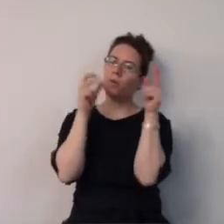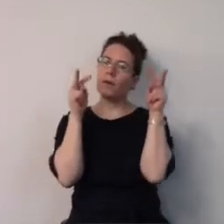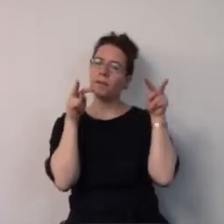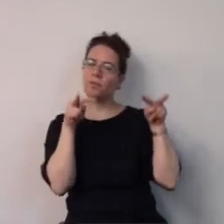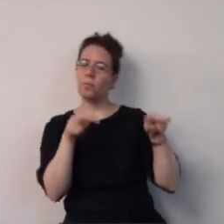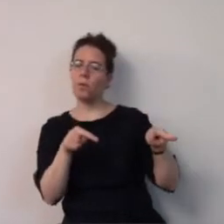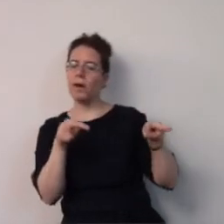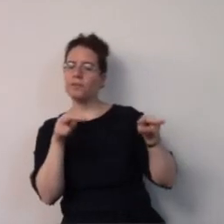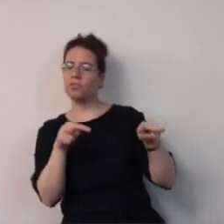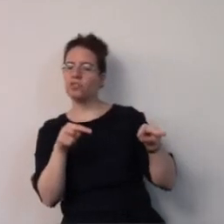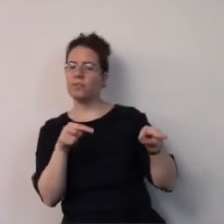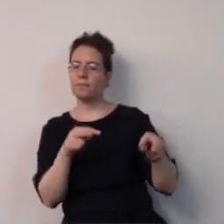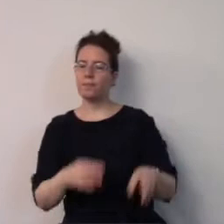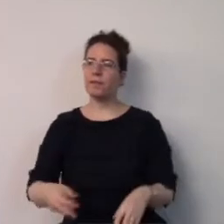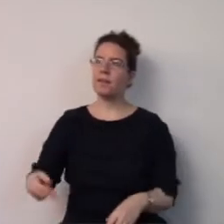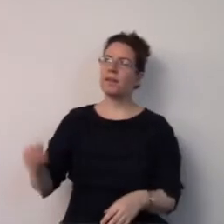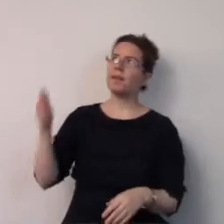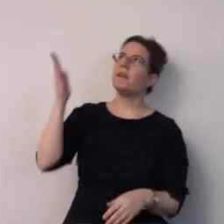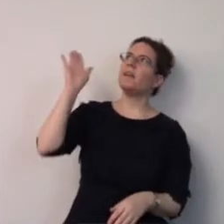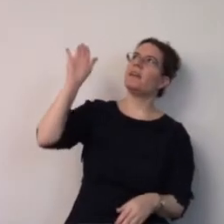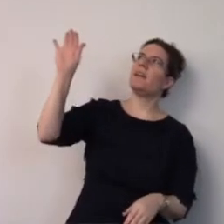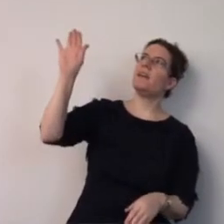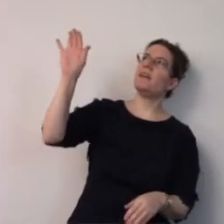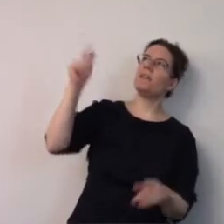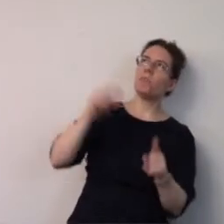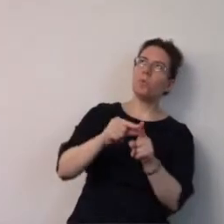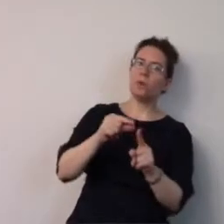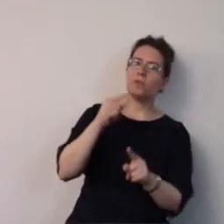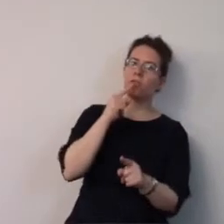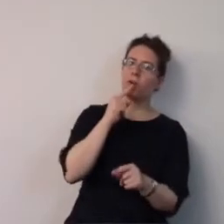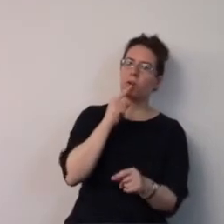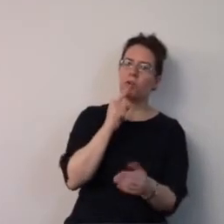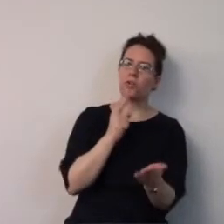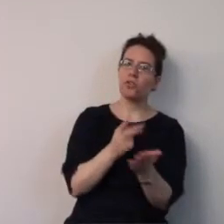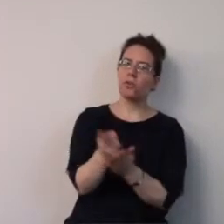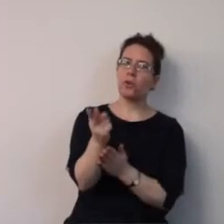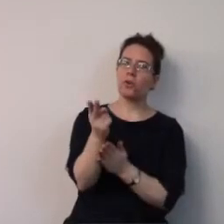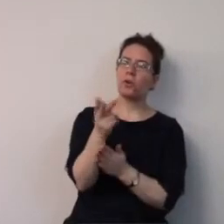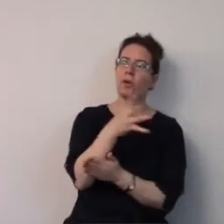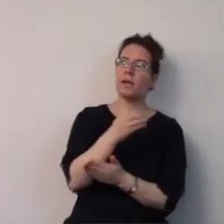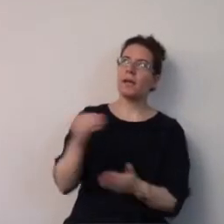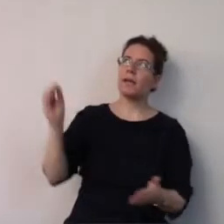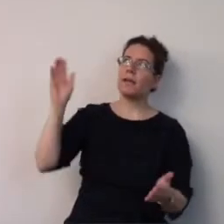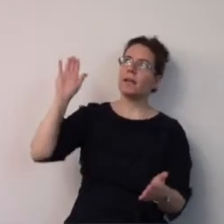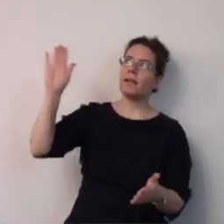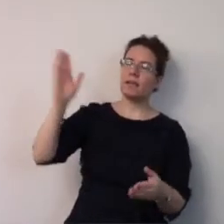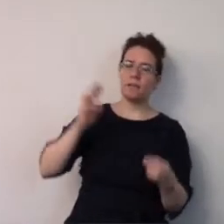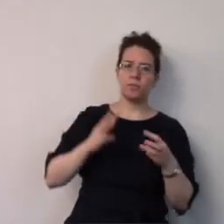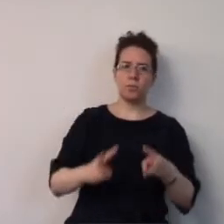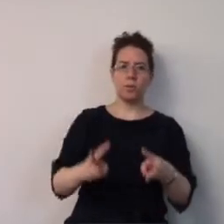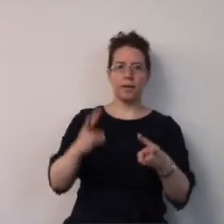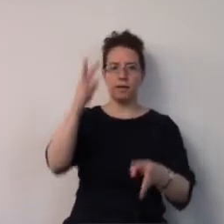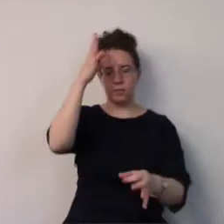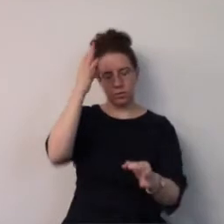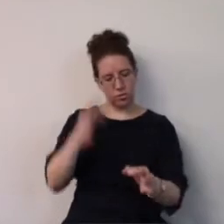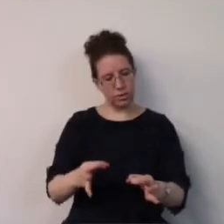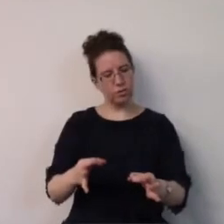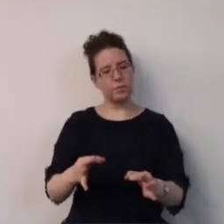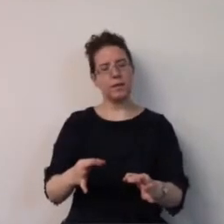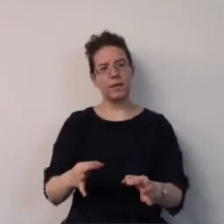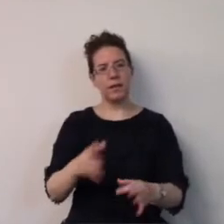take care of it. Amen. Because he's watching. And nobody gets by his watch. Right. Jesus